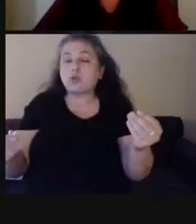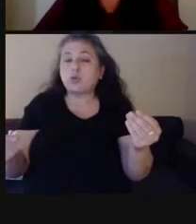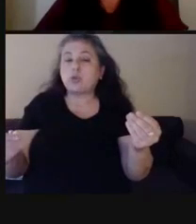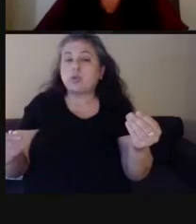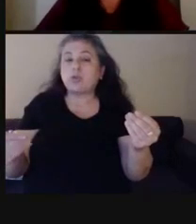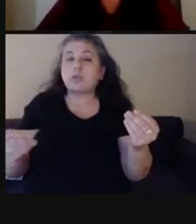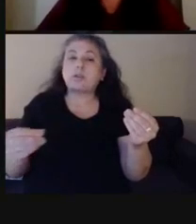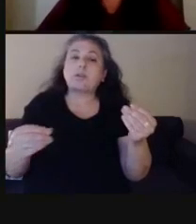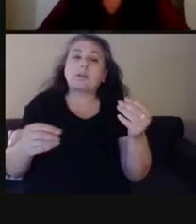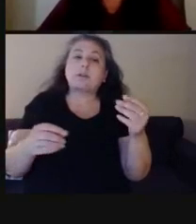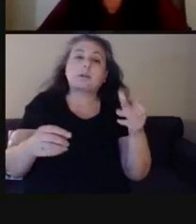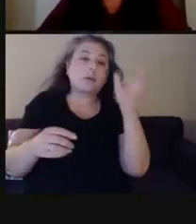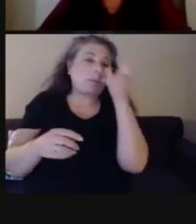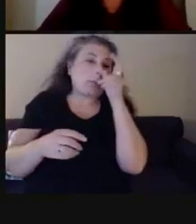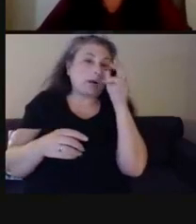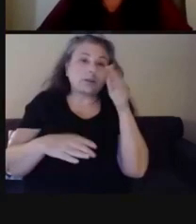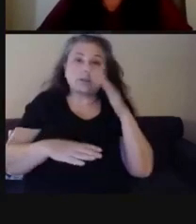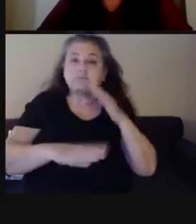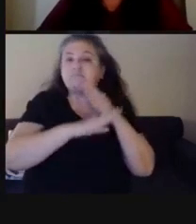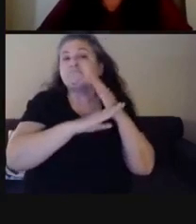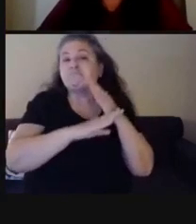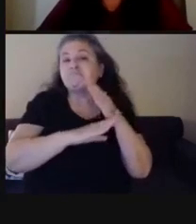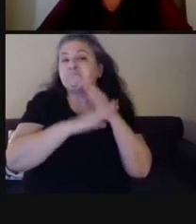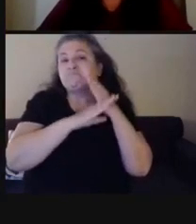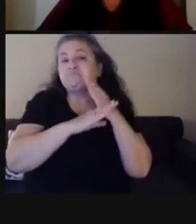keep the insects and critters away.